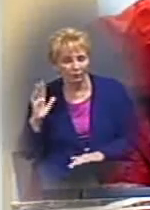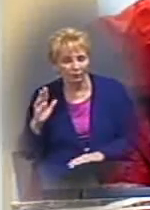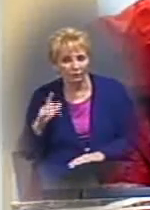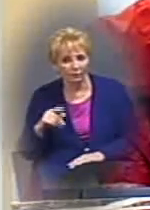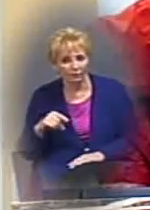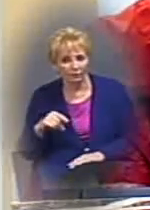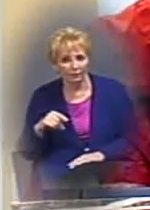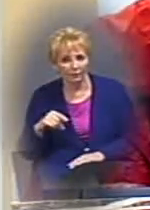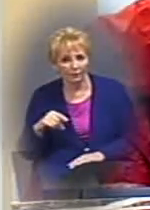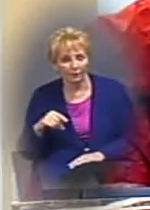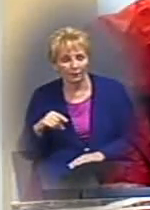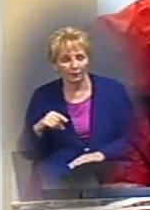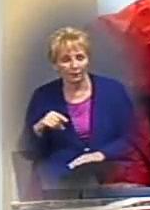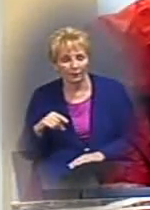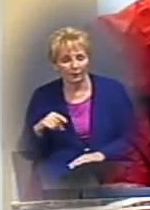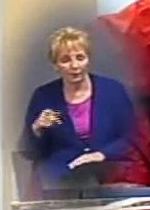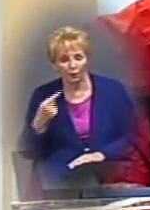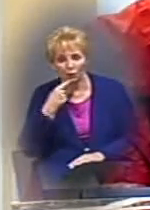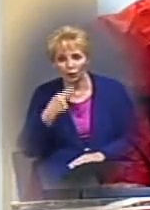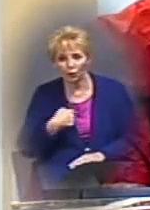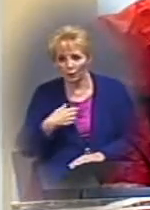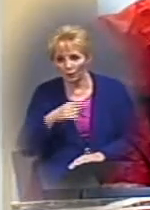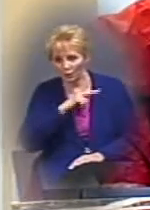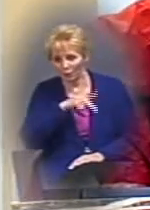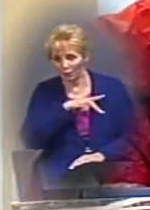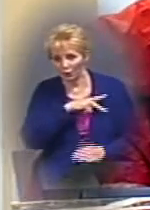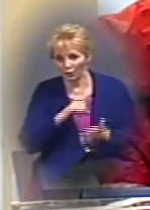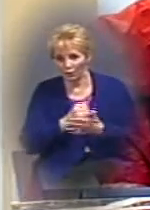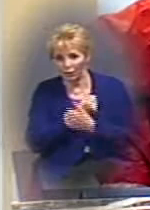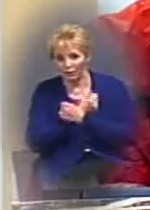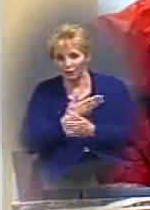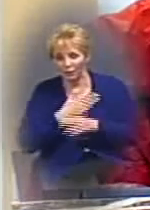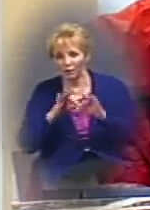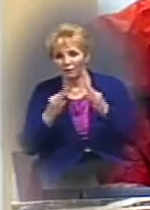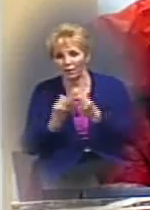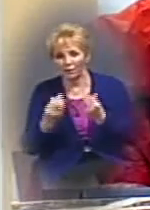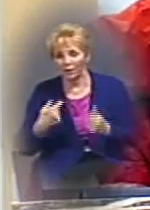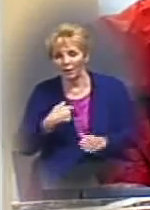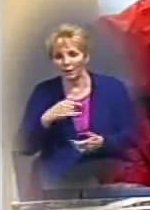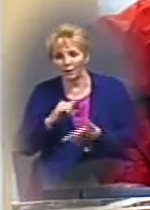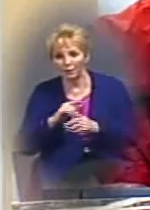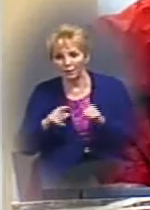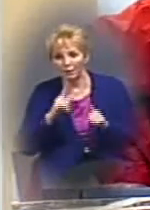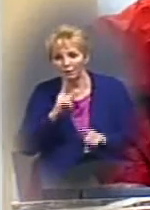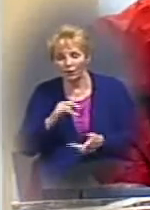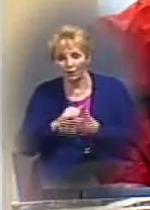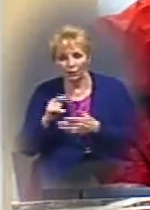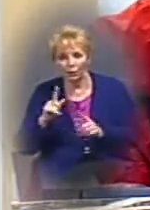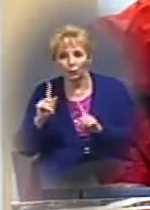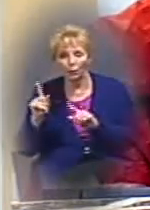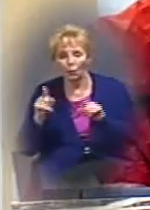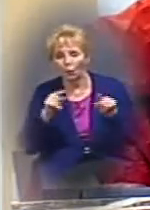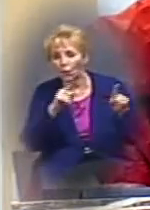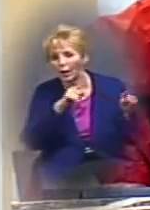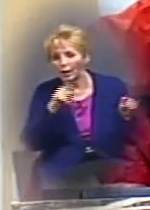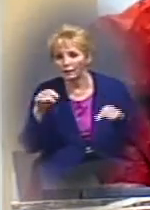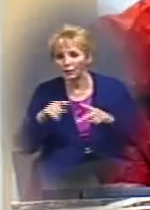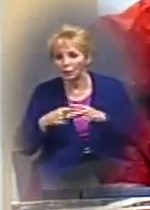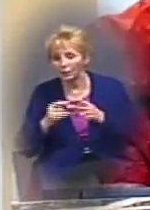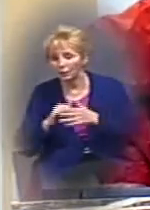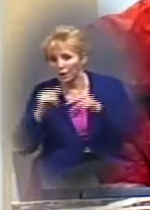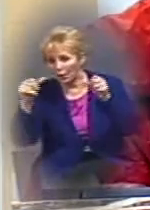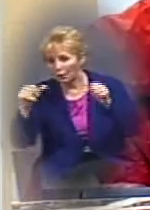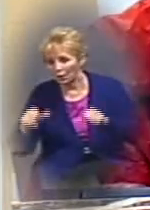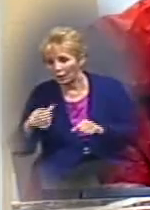you know, you even told me personally that you love my family and me, but the facts are that you go around and then you start